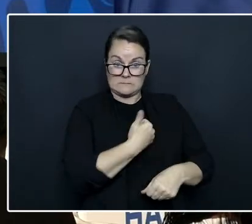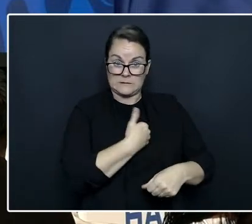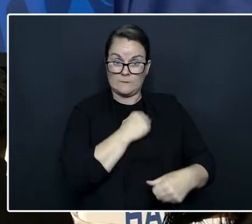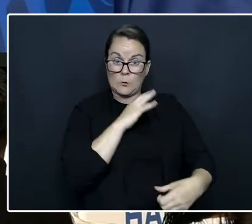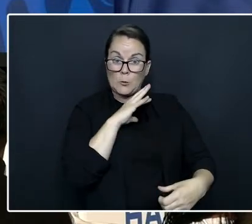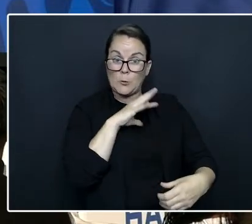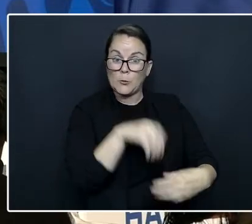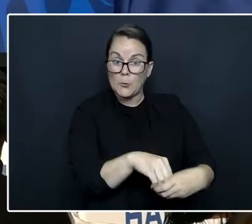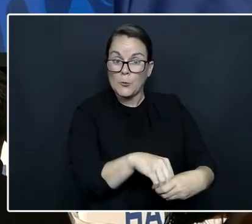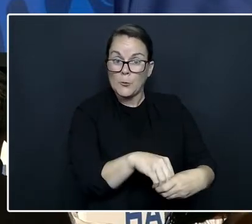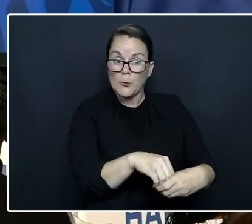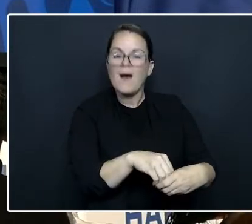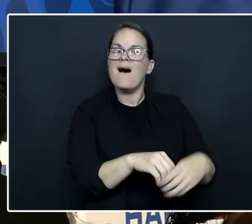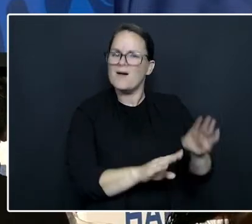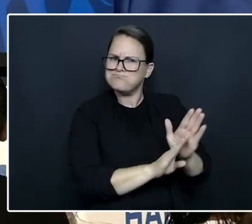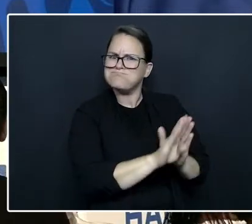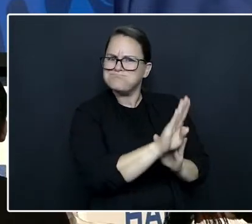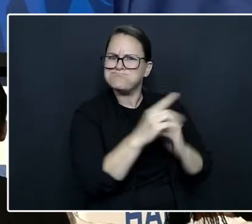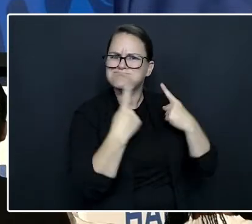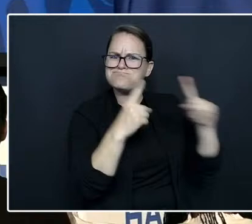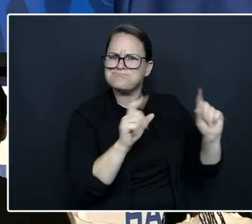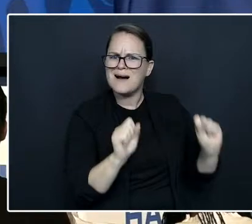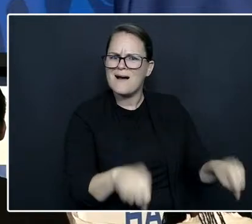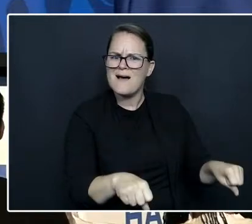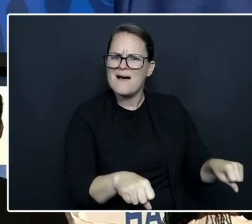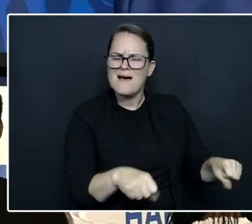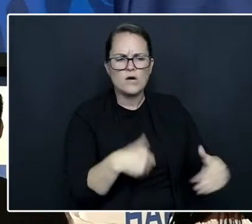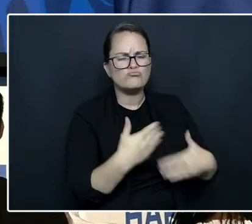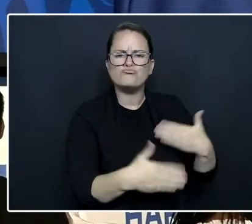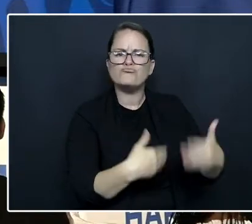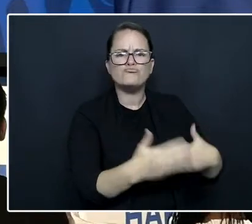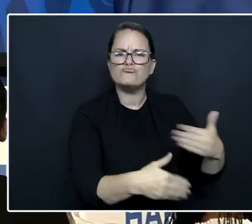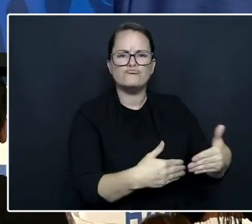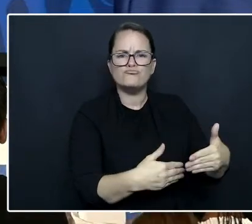survive and thrive throughout the crisis.